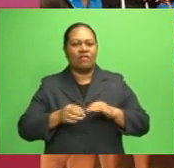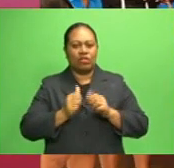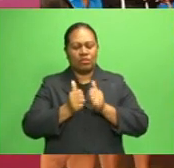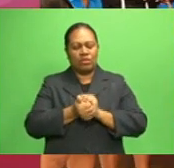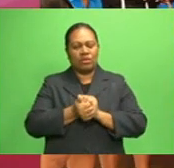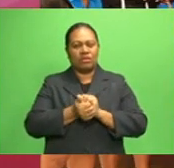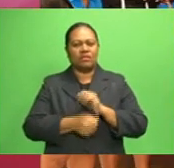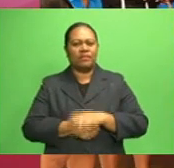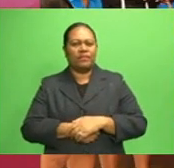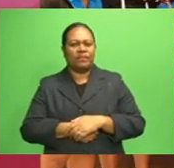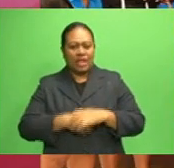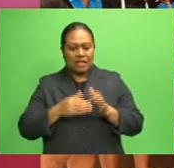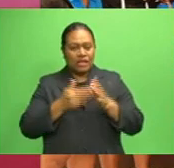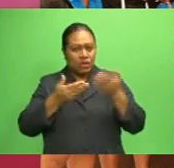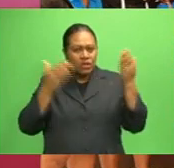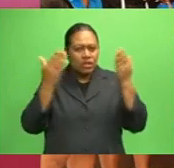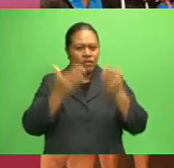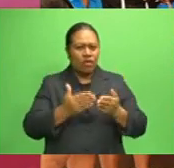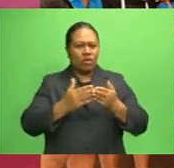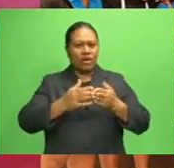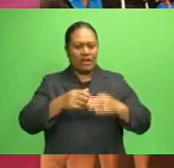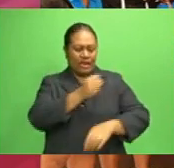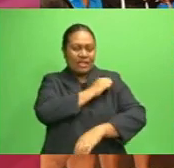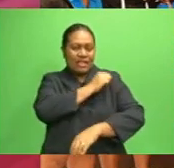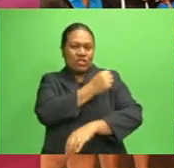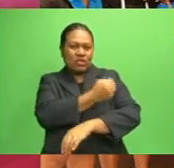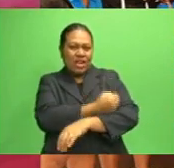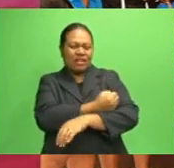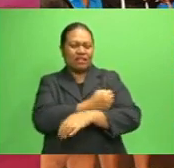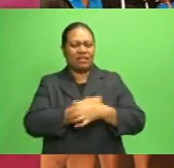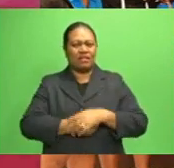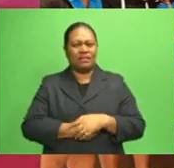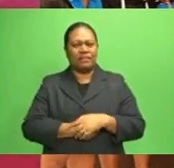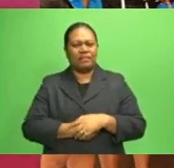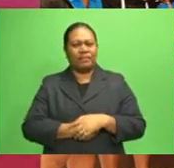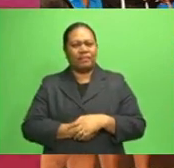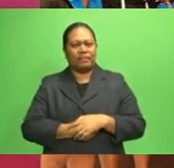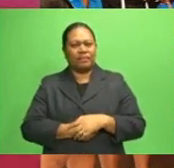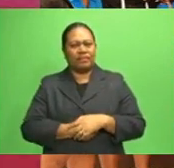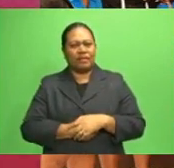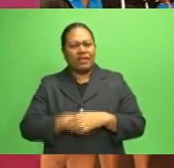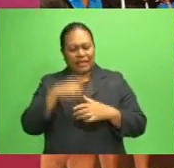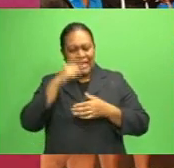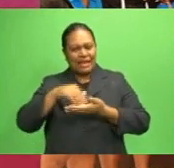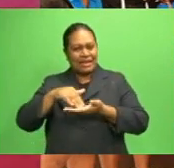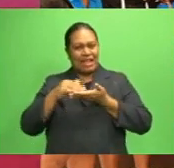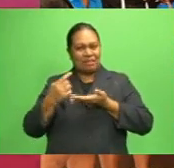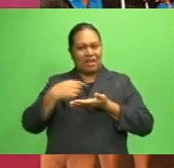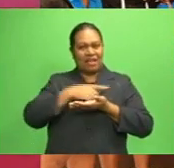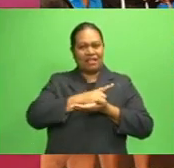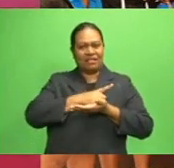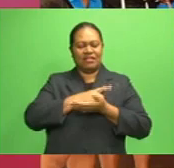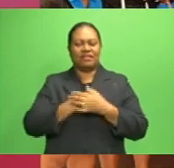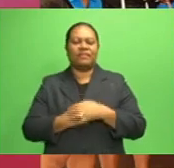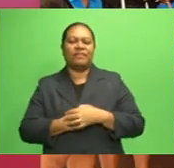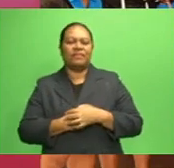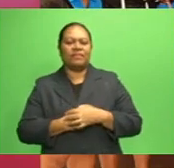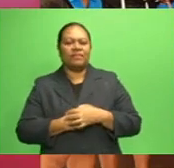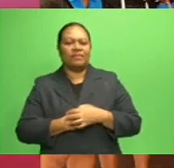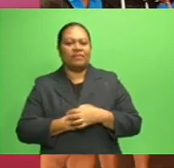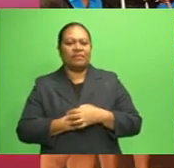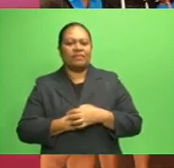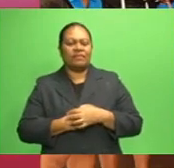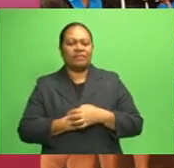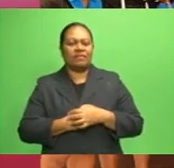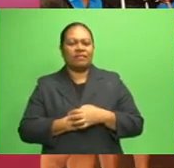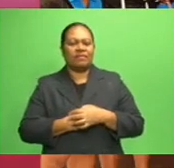actually just focusing on the strengths and the things that will help us get a foot up. But basically,